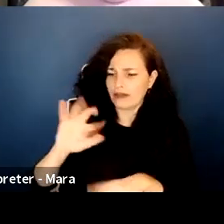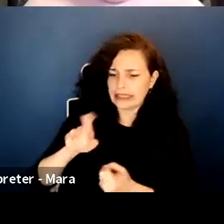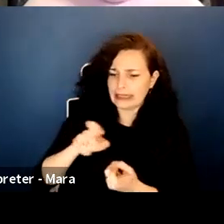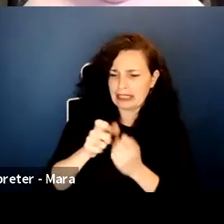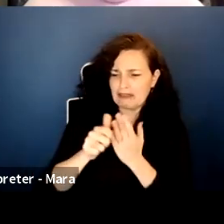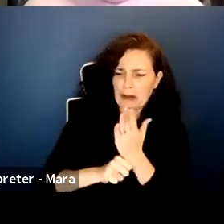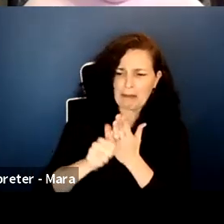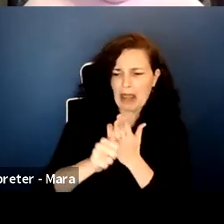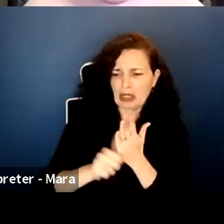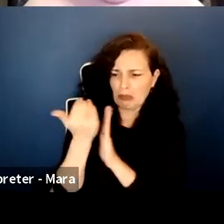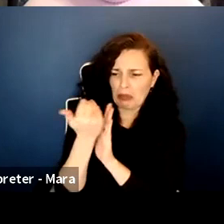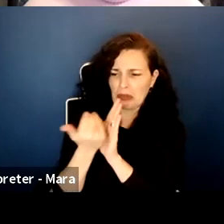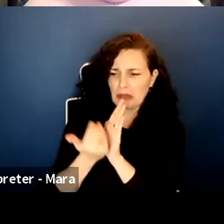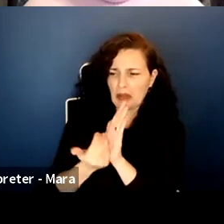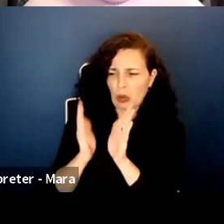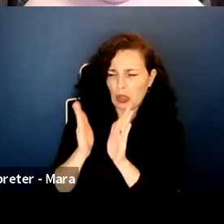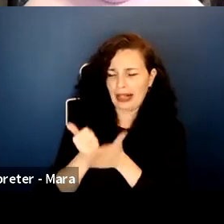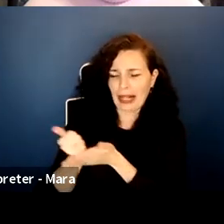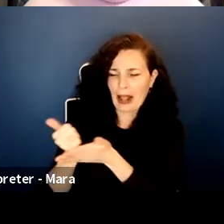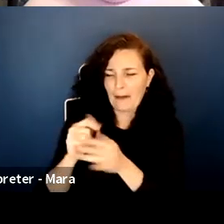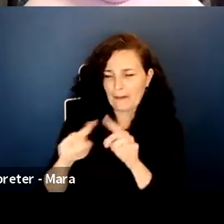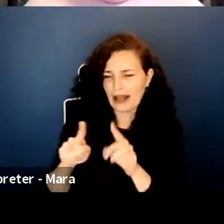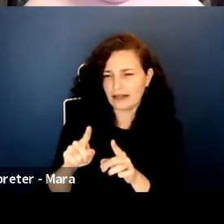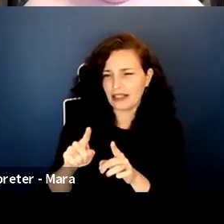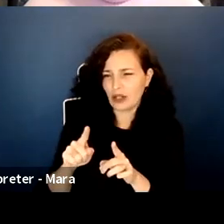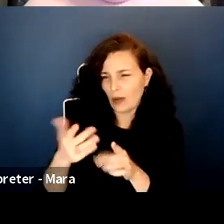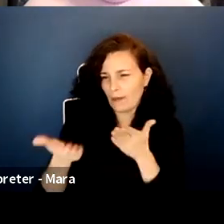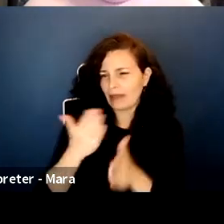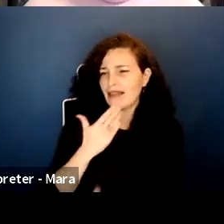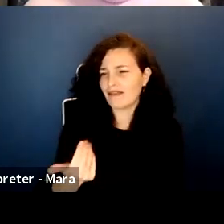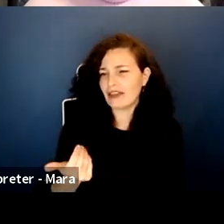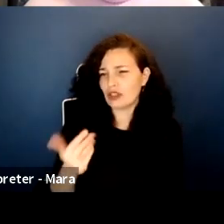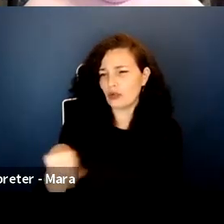I definitely believe a 15-year-old should definitely be able to do.